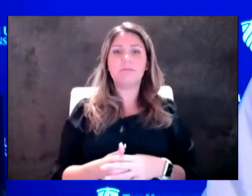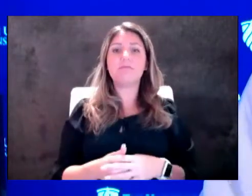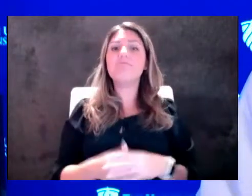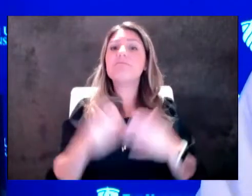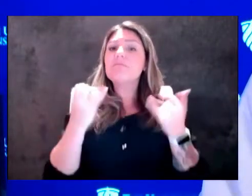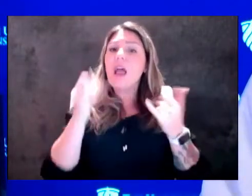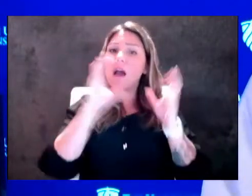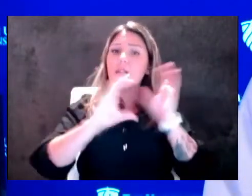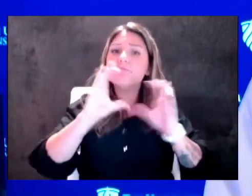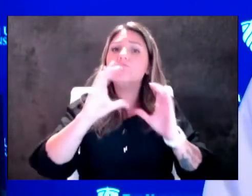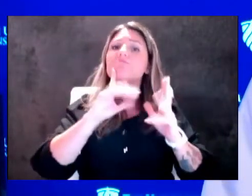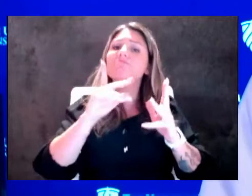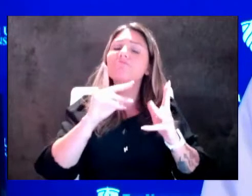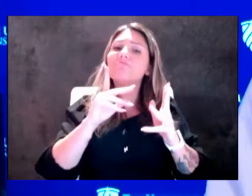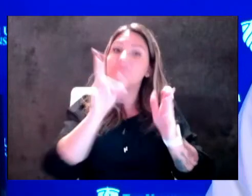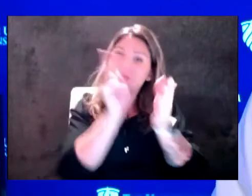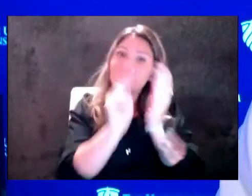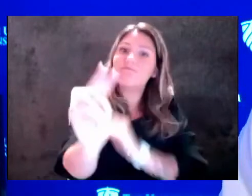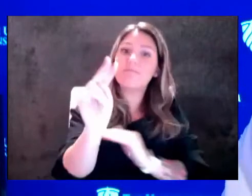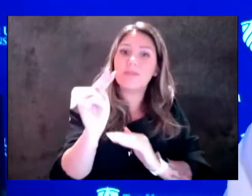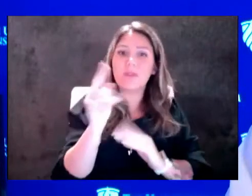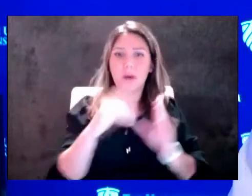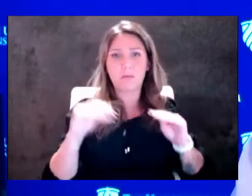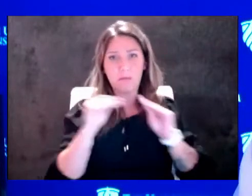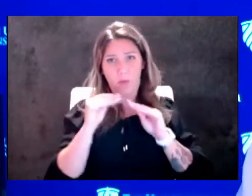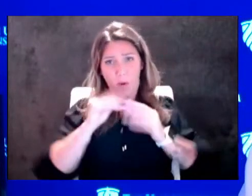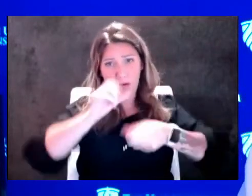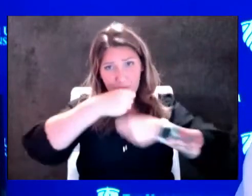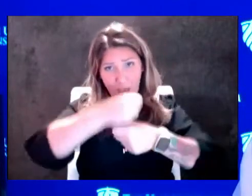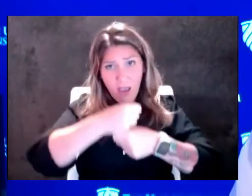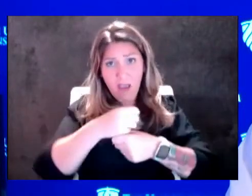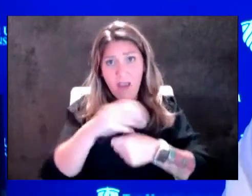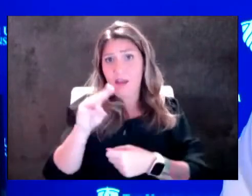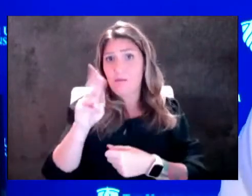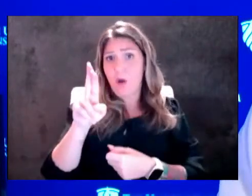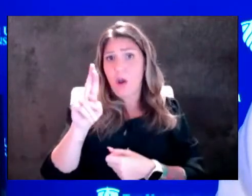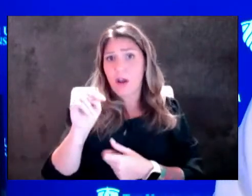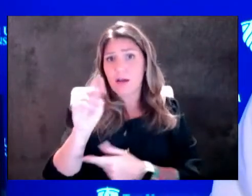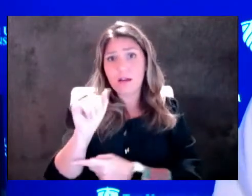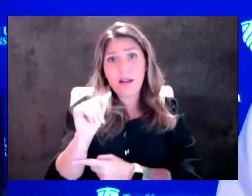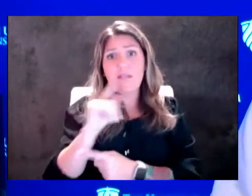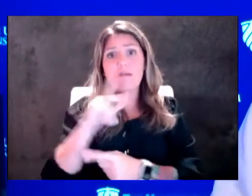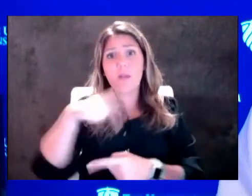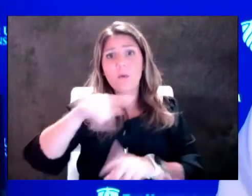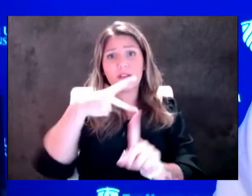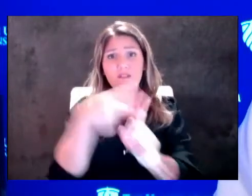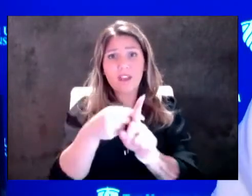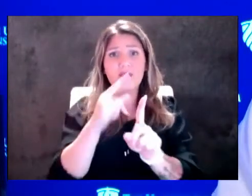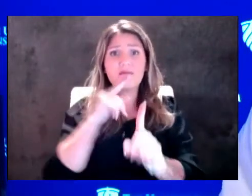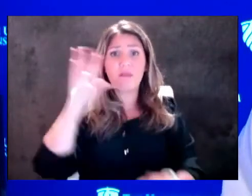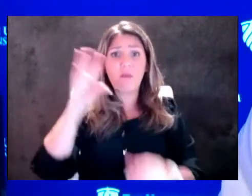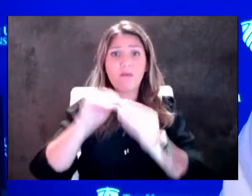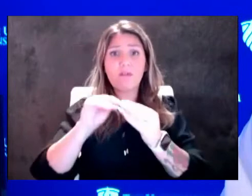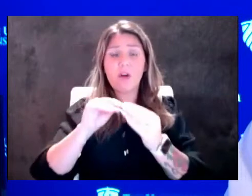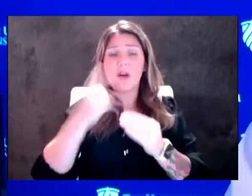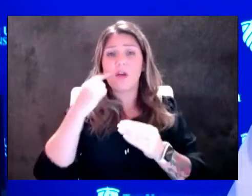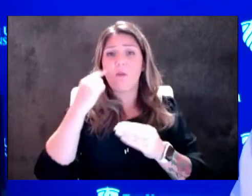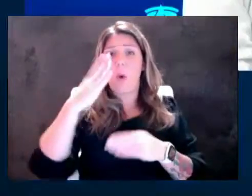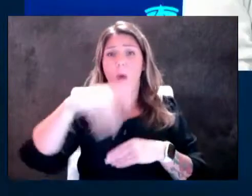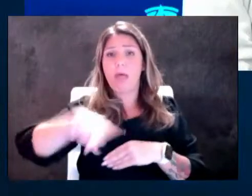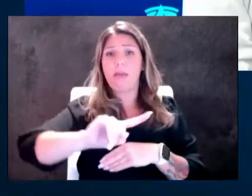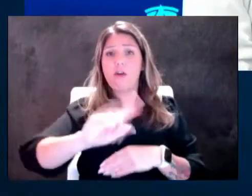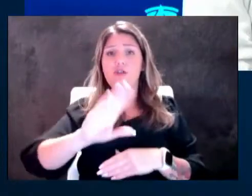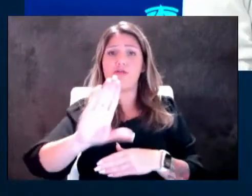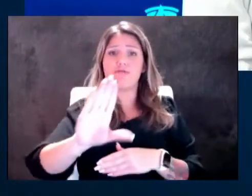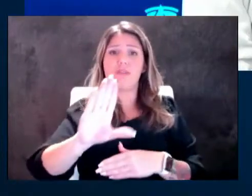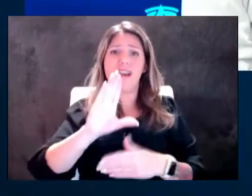forward to creating more mRNA vaccines, and I think it will be good overall for people's health around the world. So I'm not